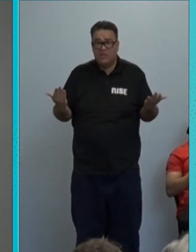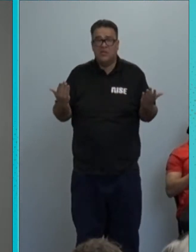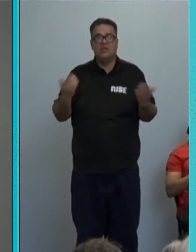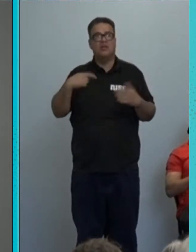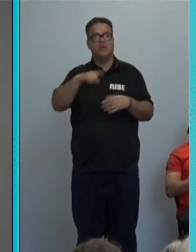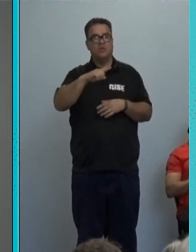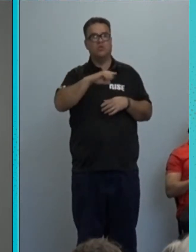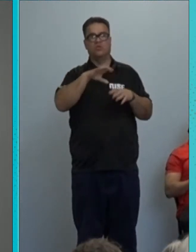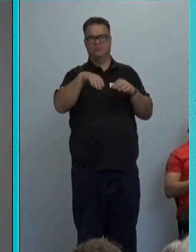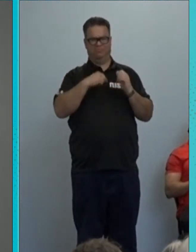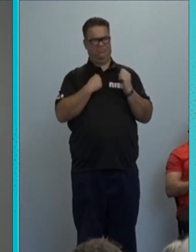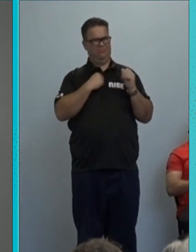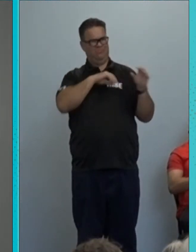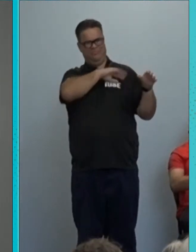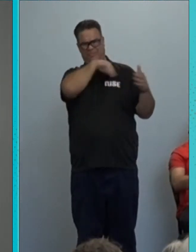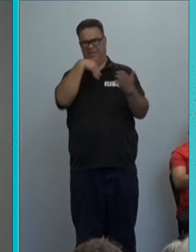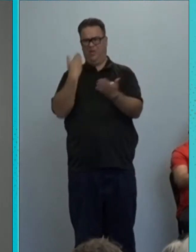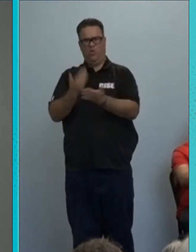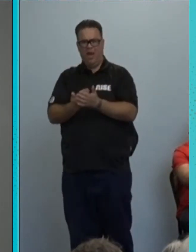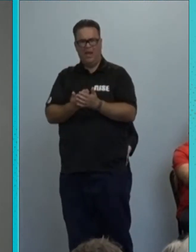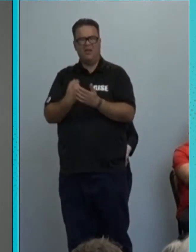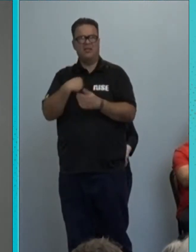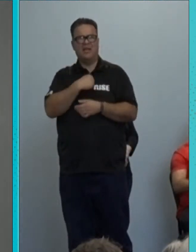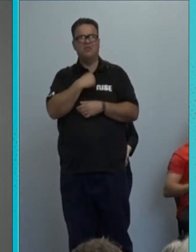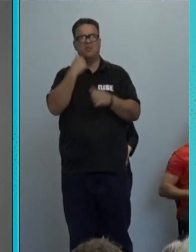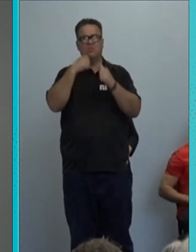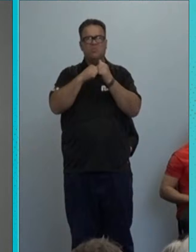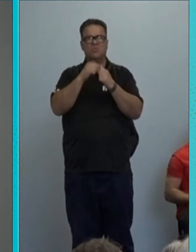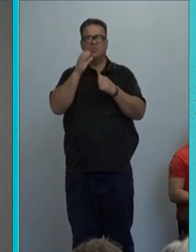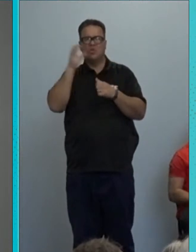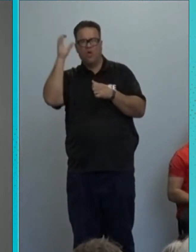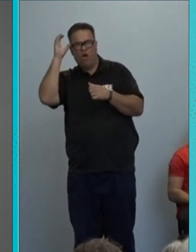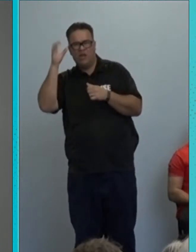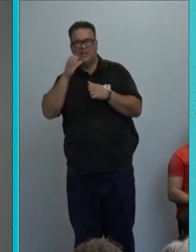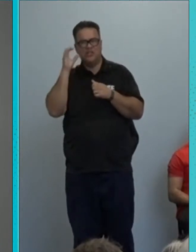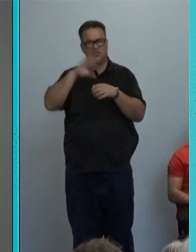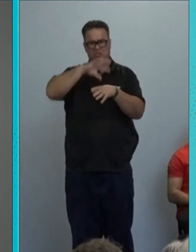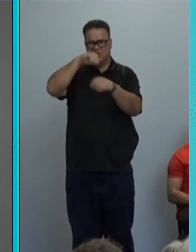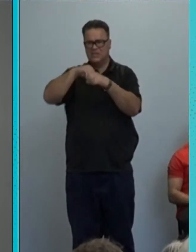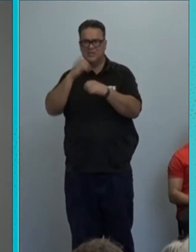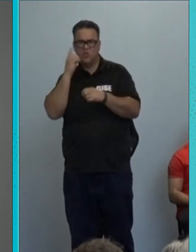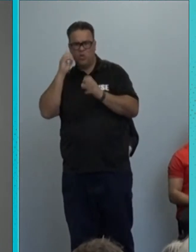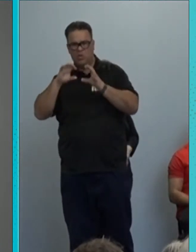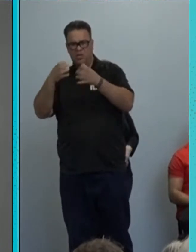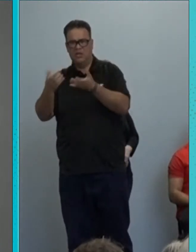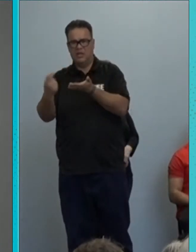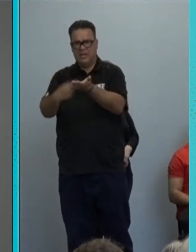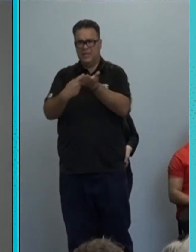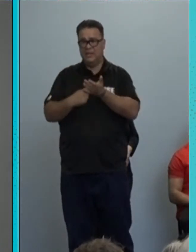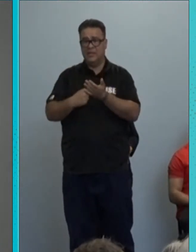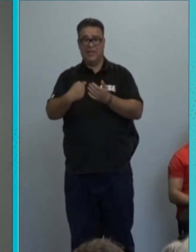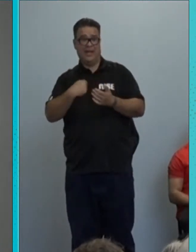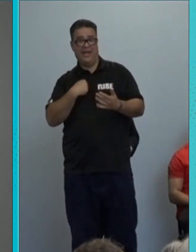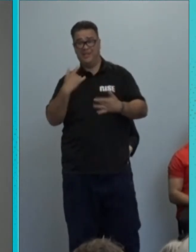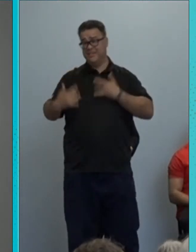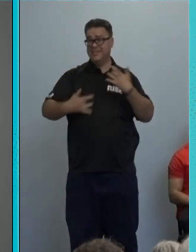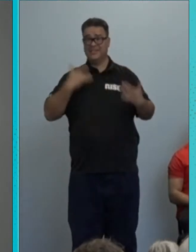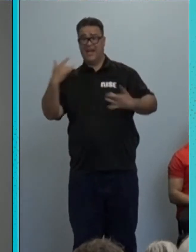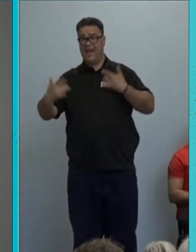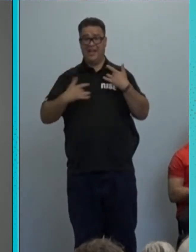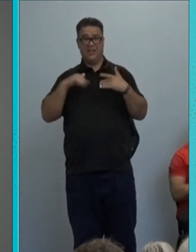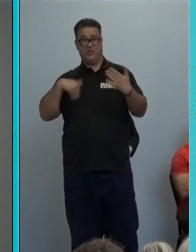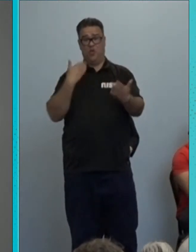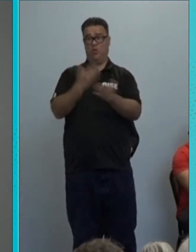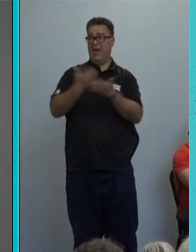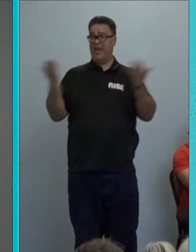all together in one of the dormitory rooms, and I said, I am so excited to be